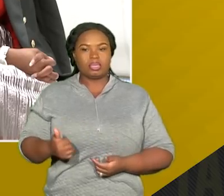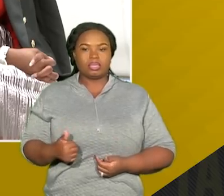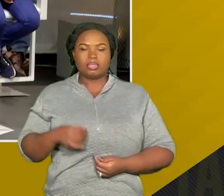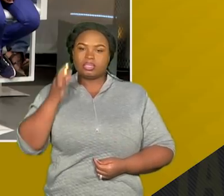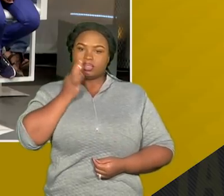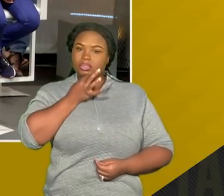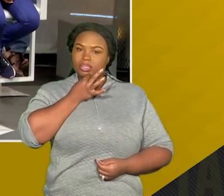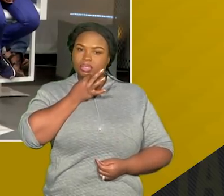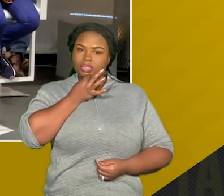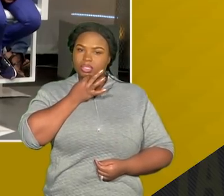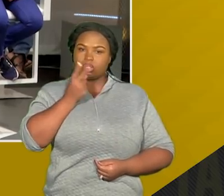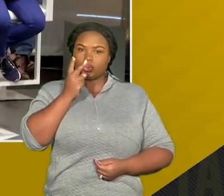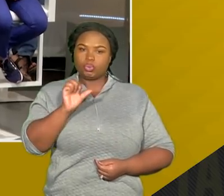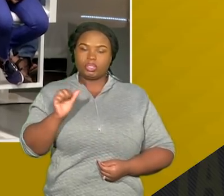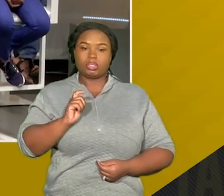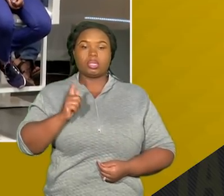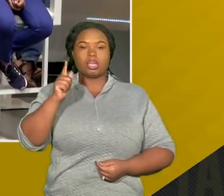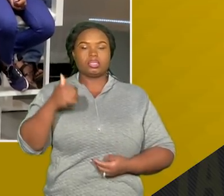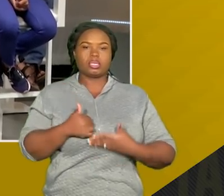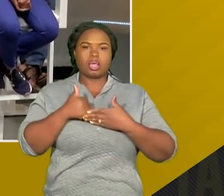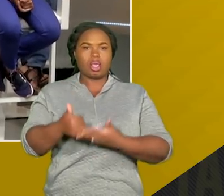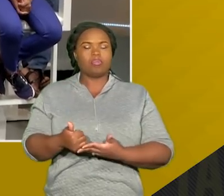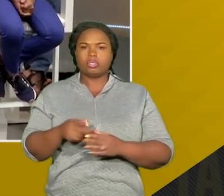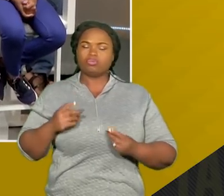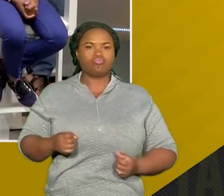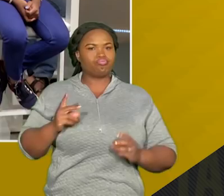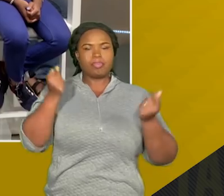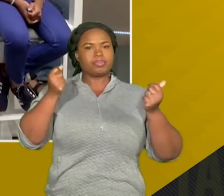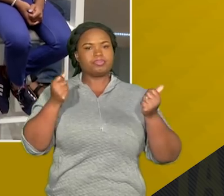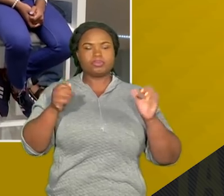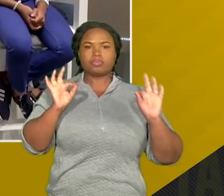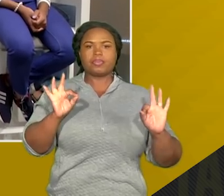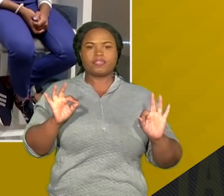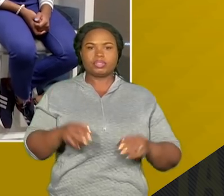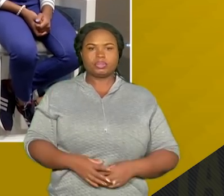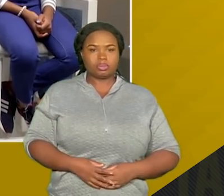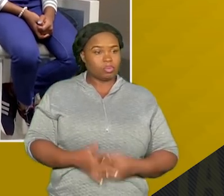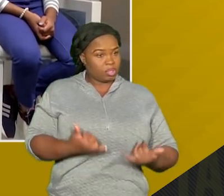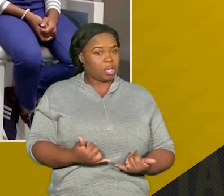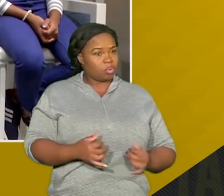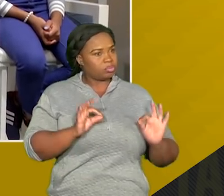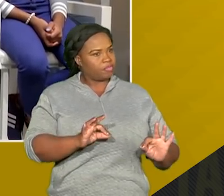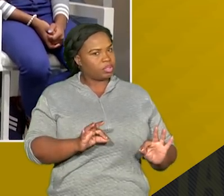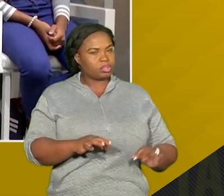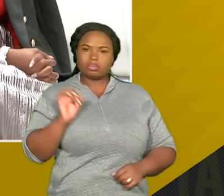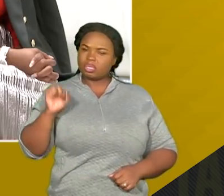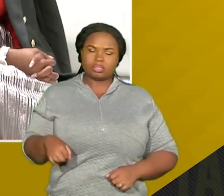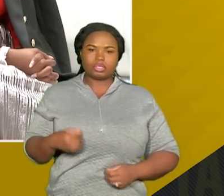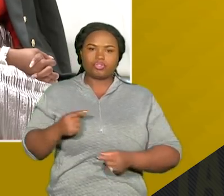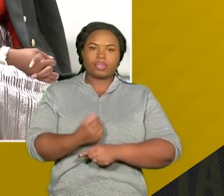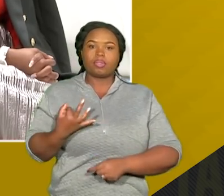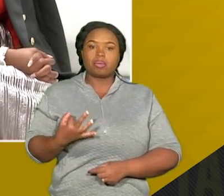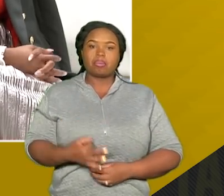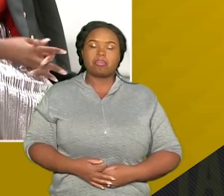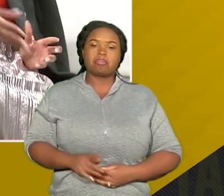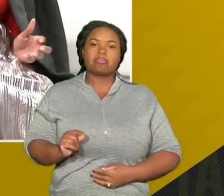helped. 2 weeks later, he was up as if nothing happened. So he's fine now? He's perfectly fine. He's in grade 3.